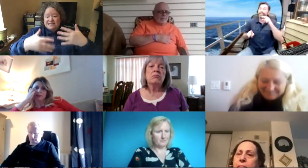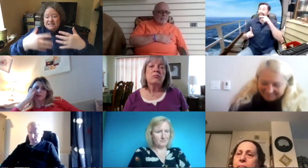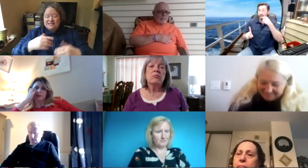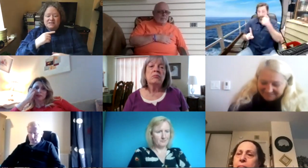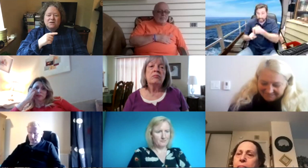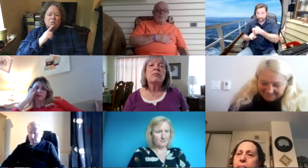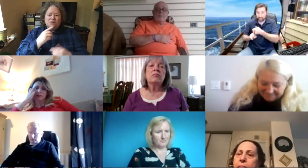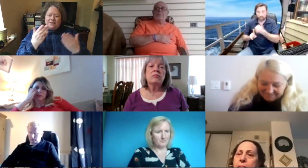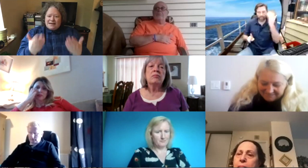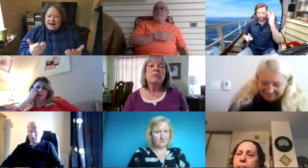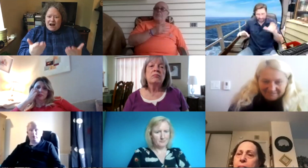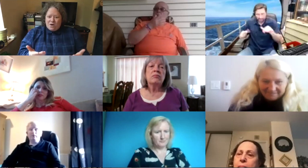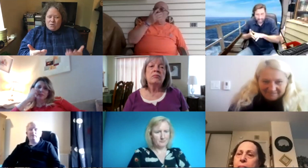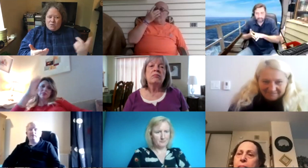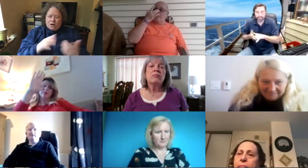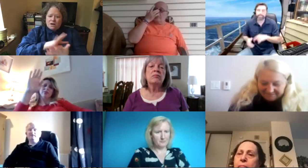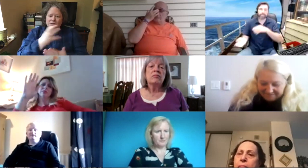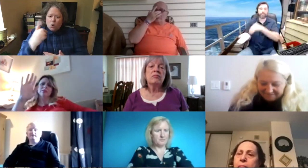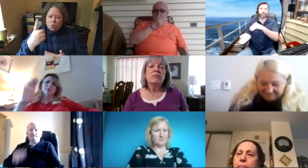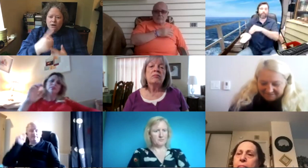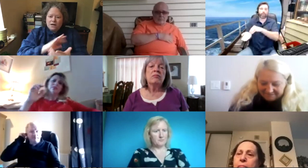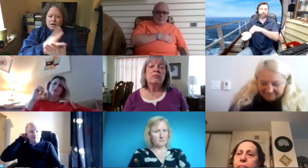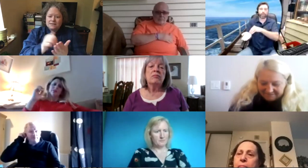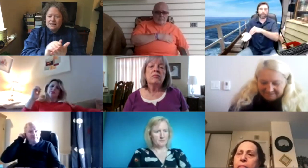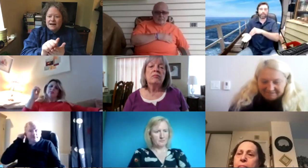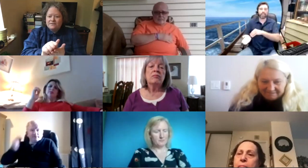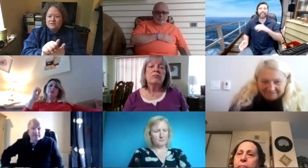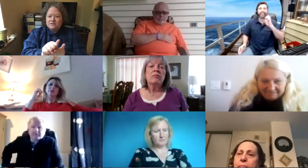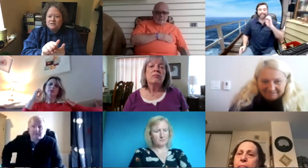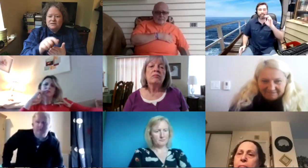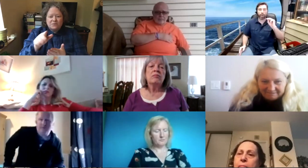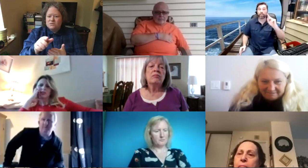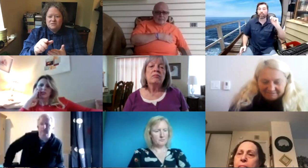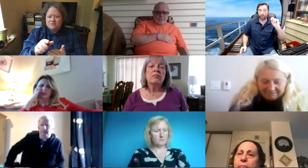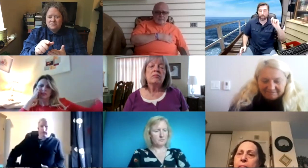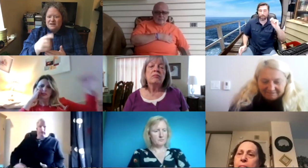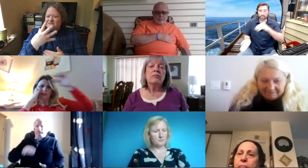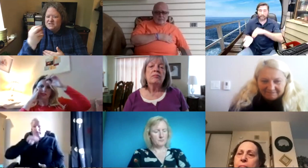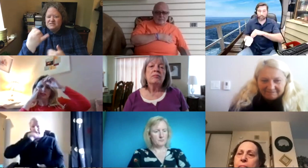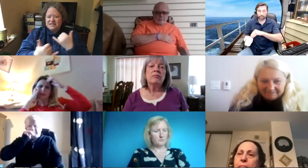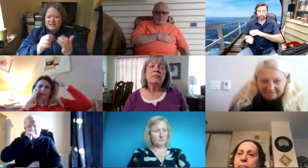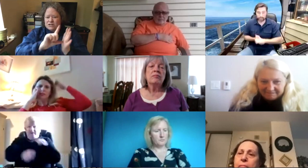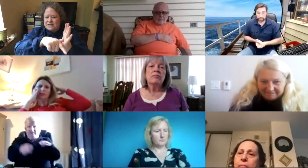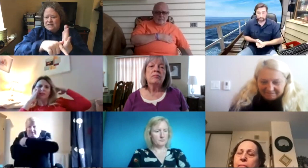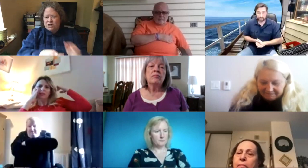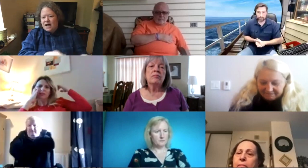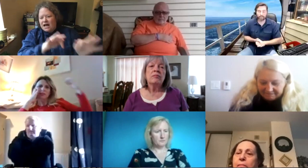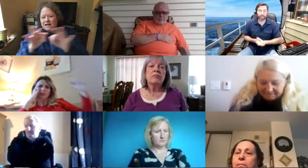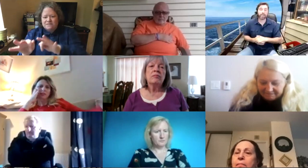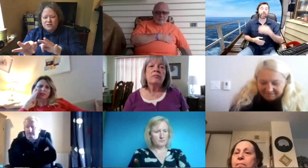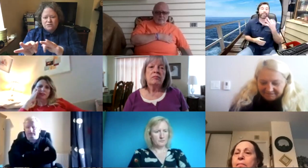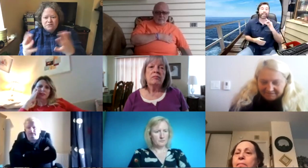why. So those statistics are available, but looking at 1901 and